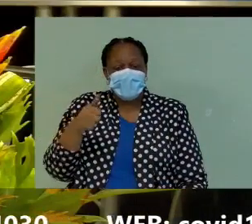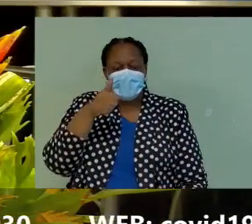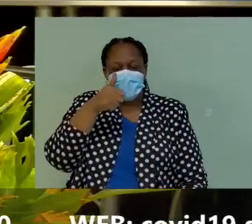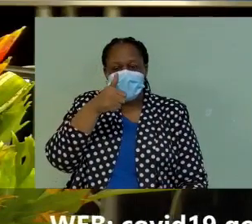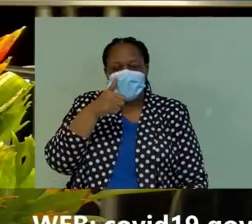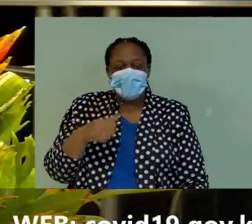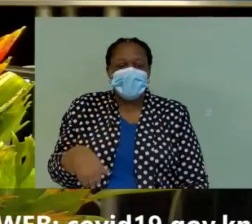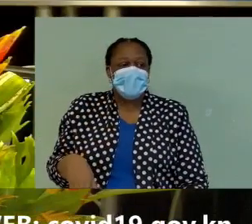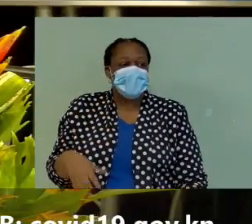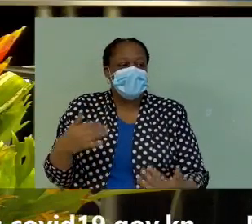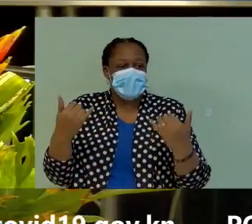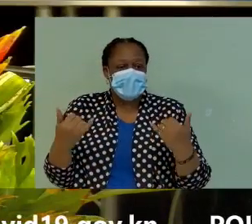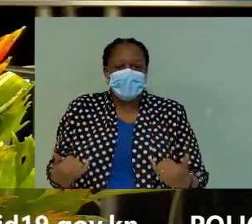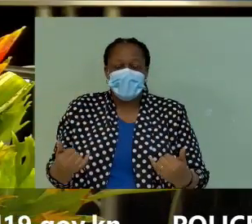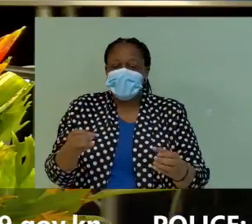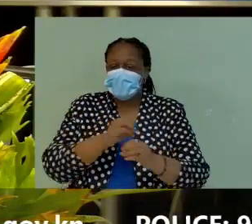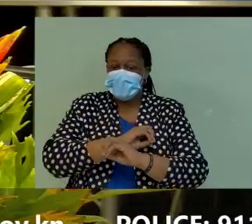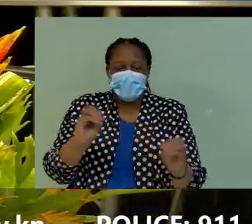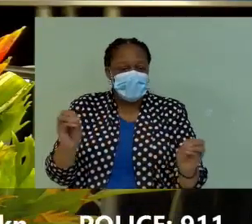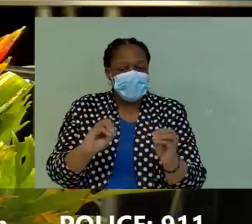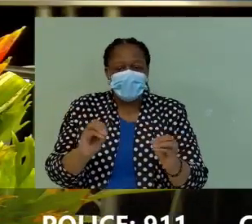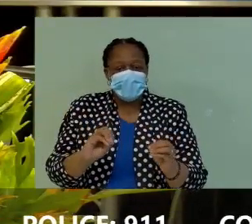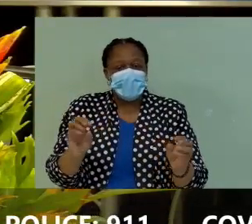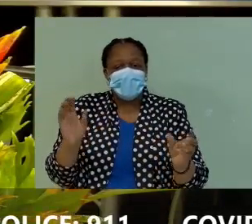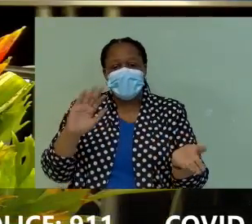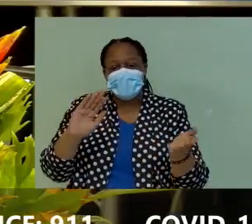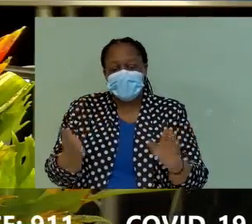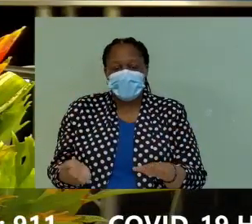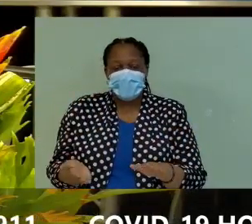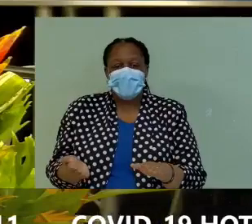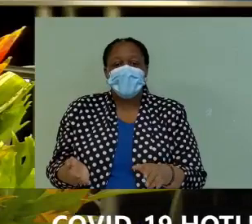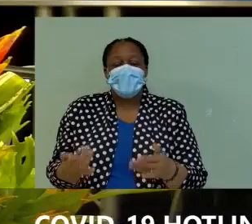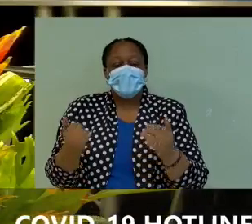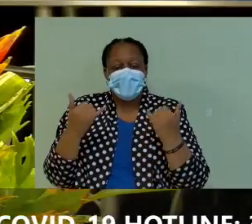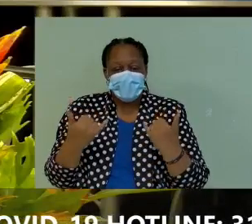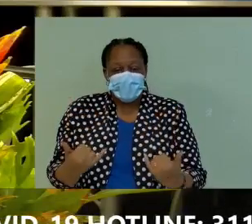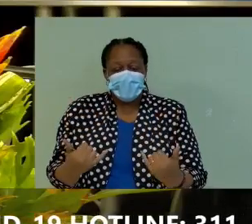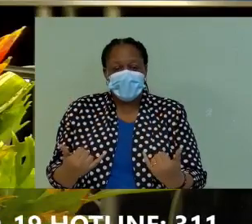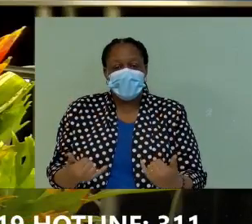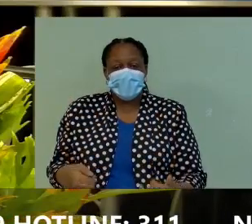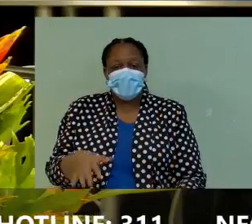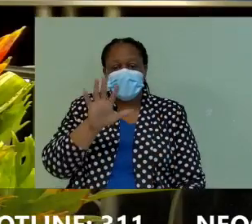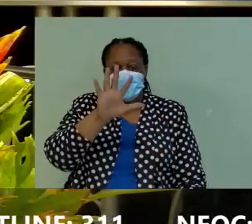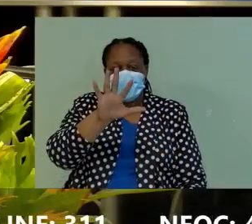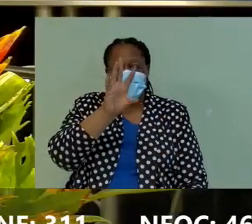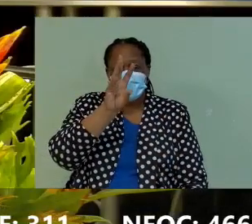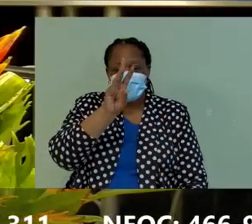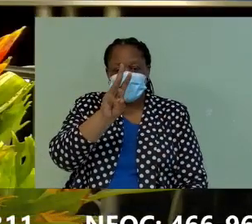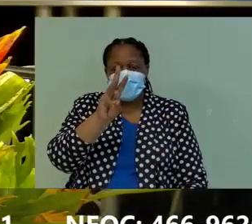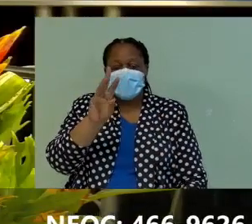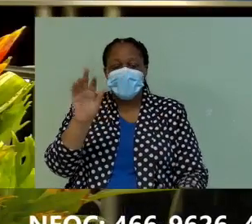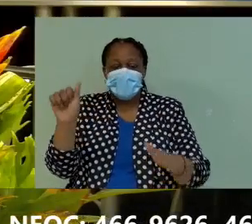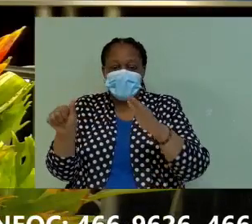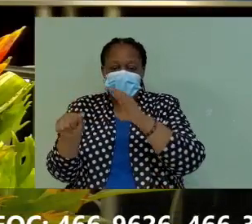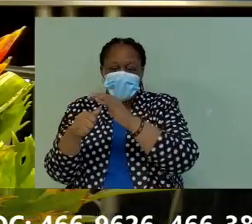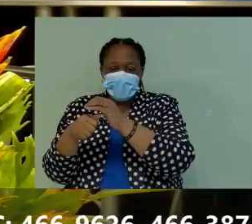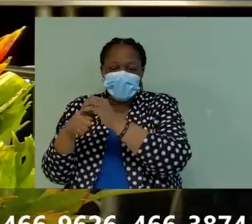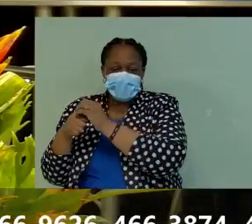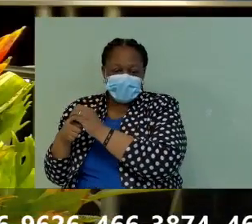To date, we have 0 deaths. Currently, 56 persons are quarantined in